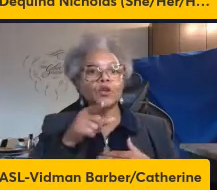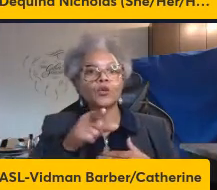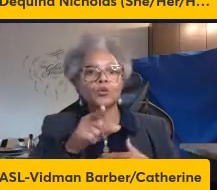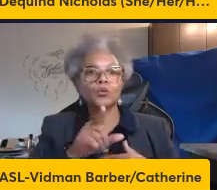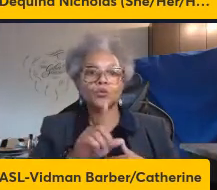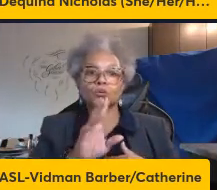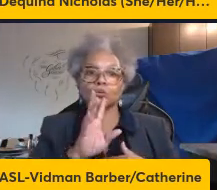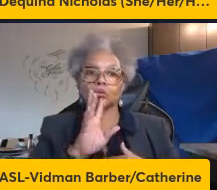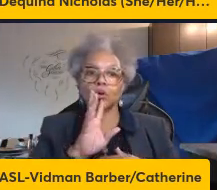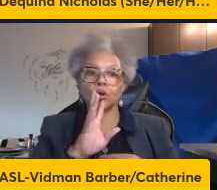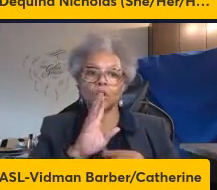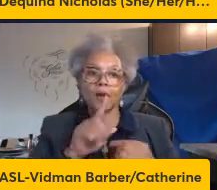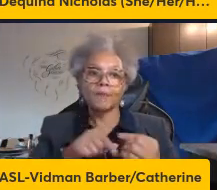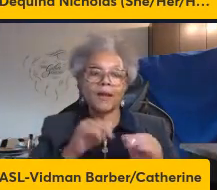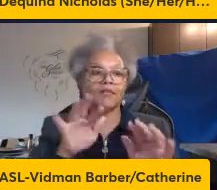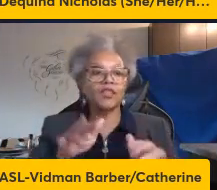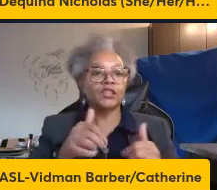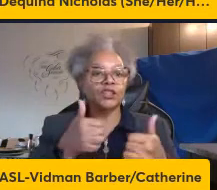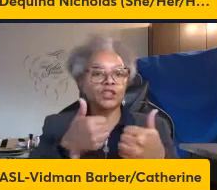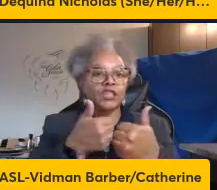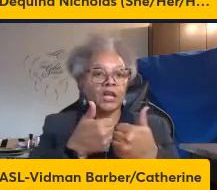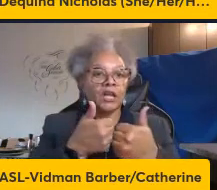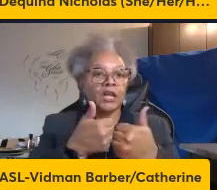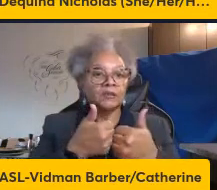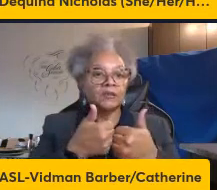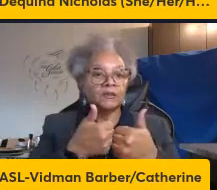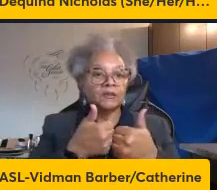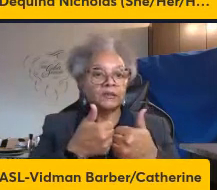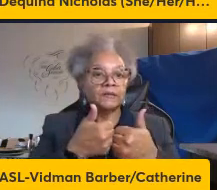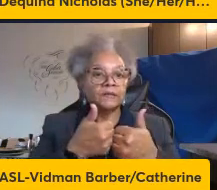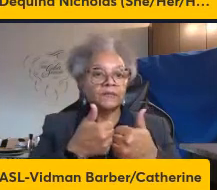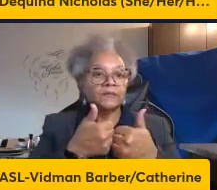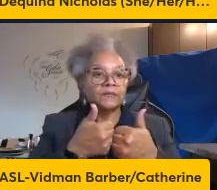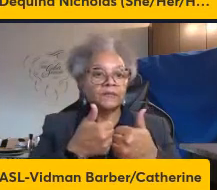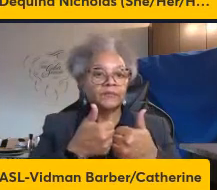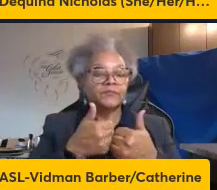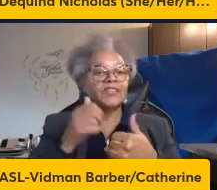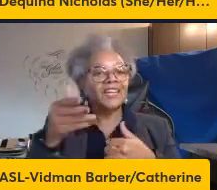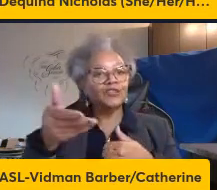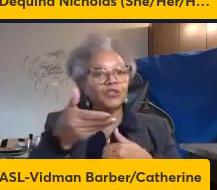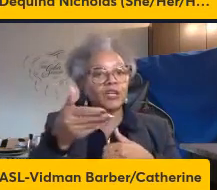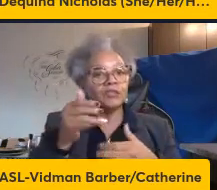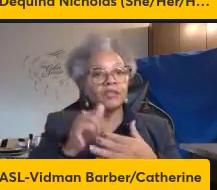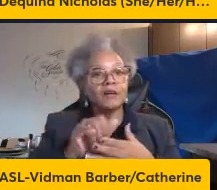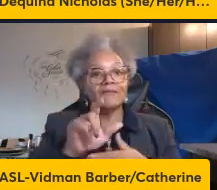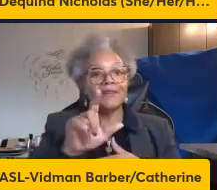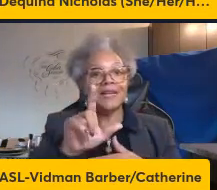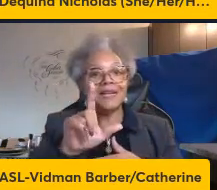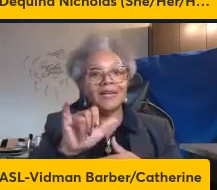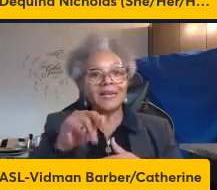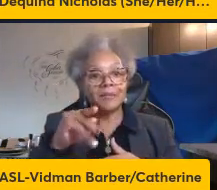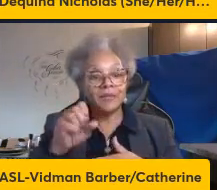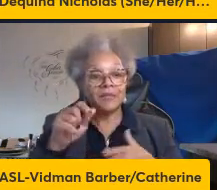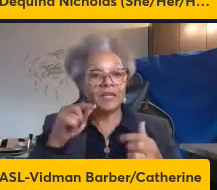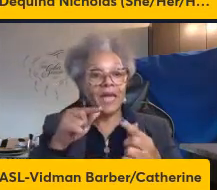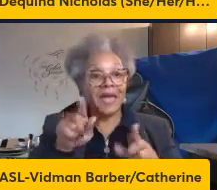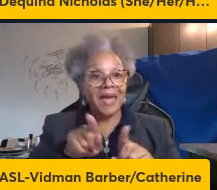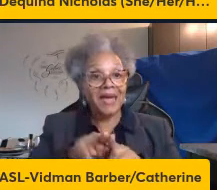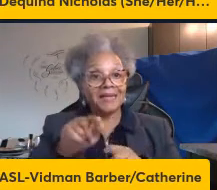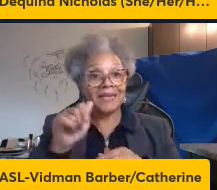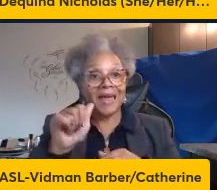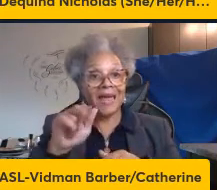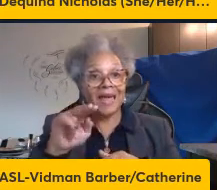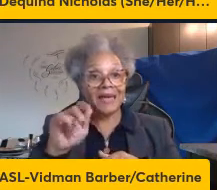the challenge of the presentation of lipids as antigens in diabetic patients. So I just wanted to find out if